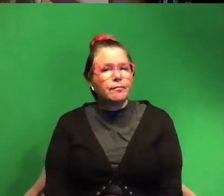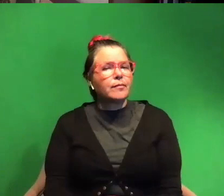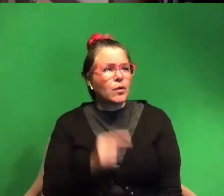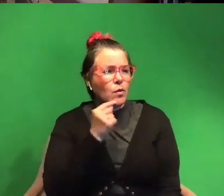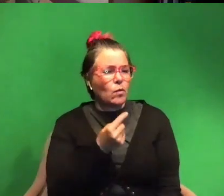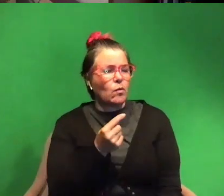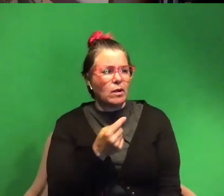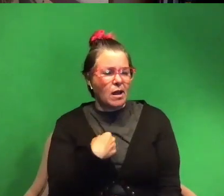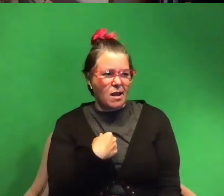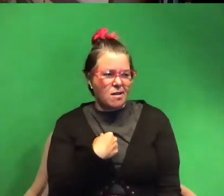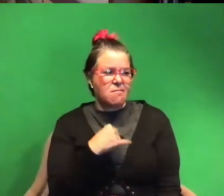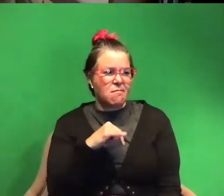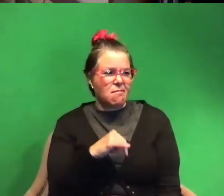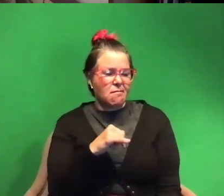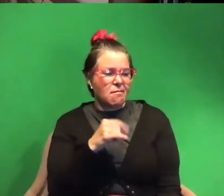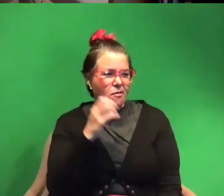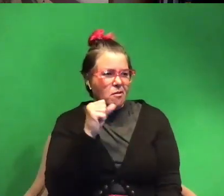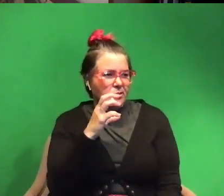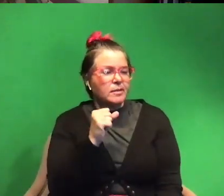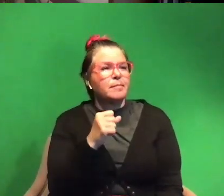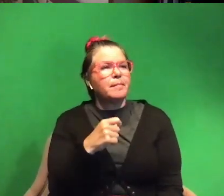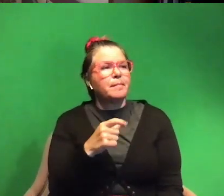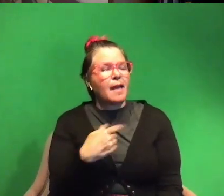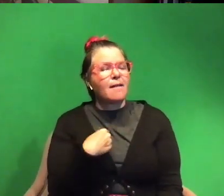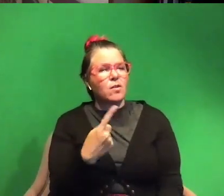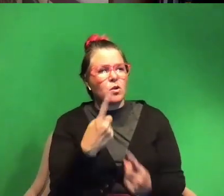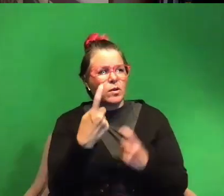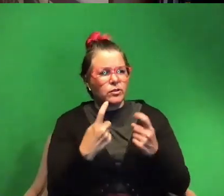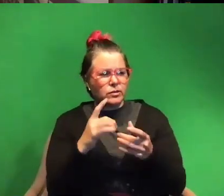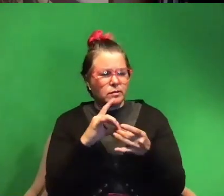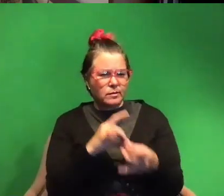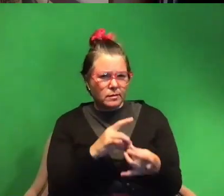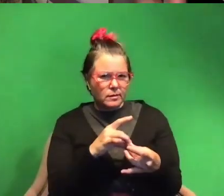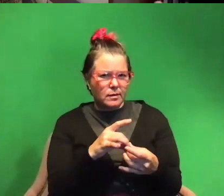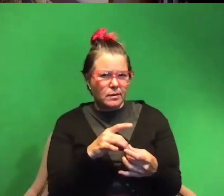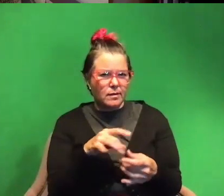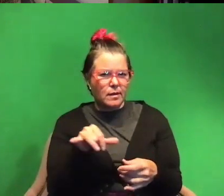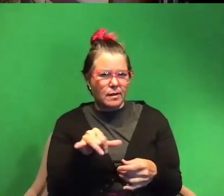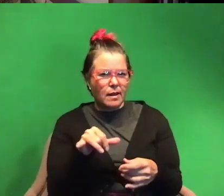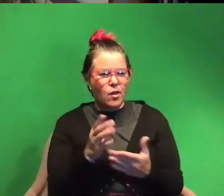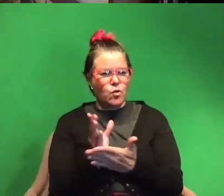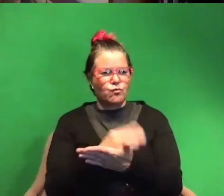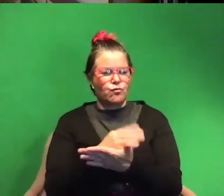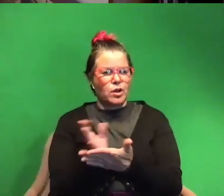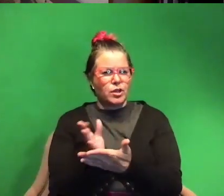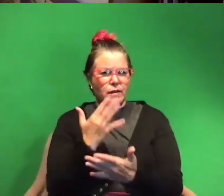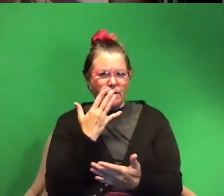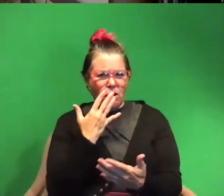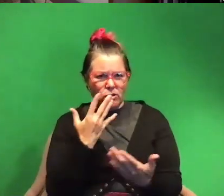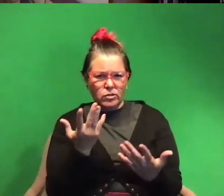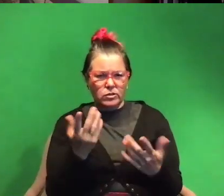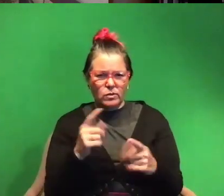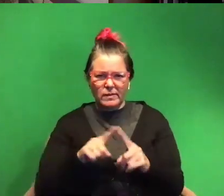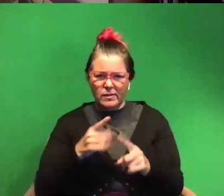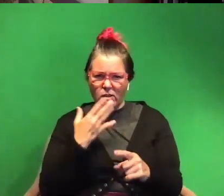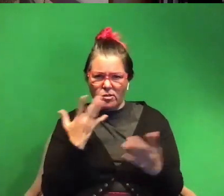actually didn't, that's really awesome. And we had some questions about like the range of colors maybe that corals can be.